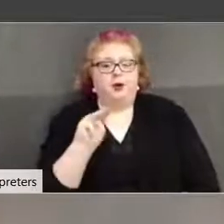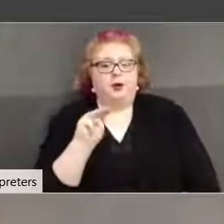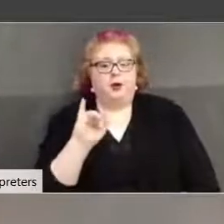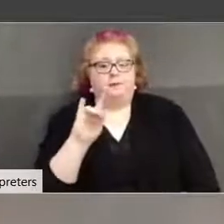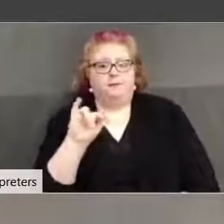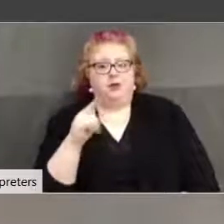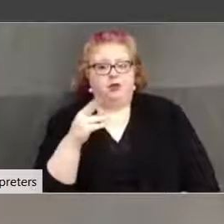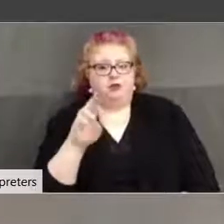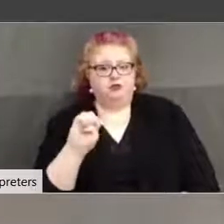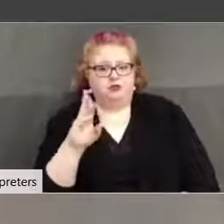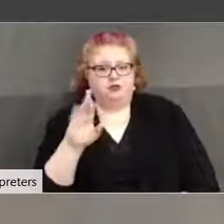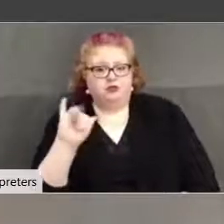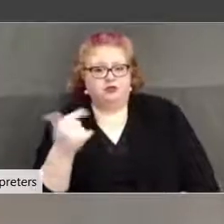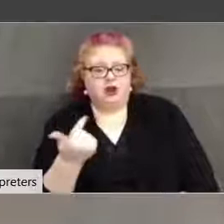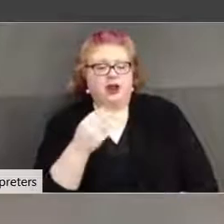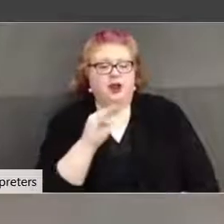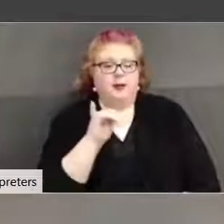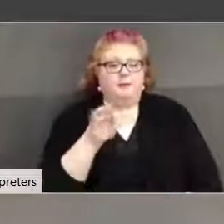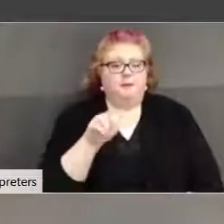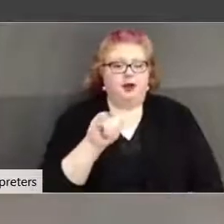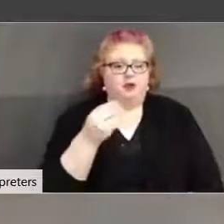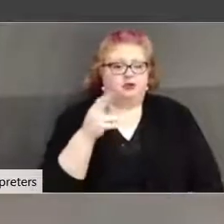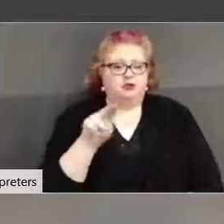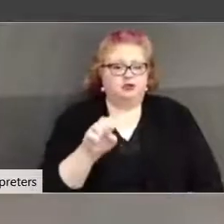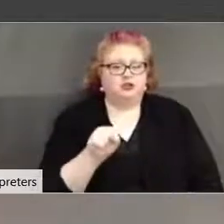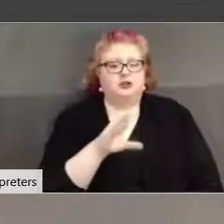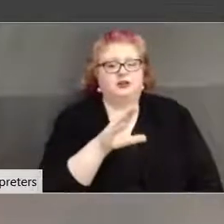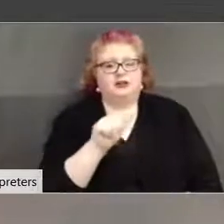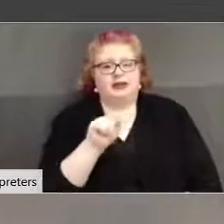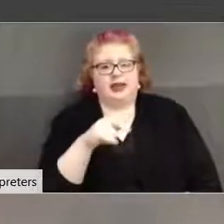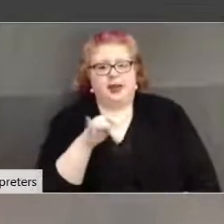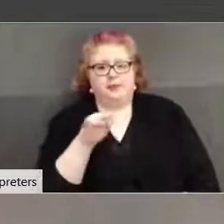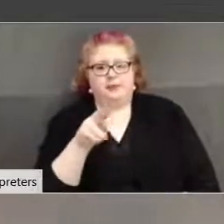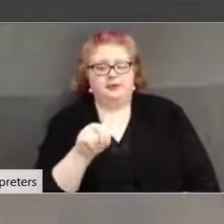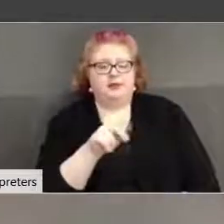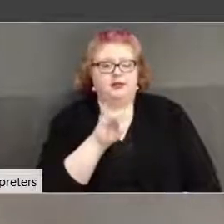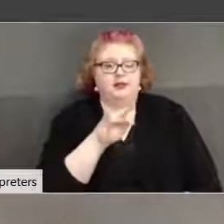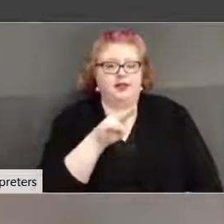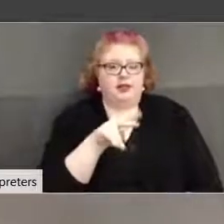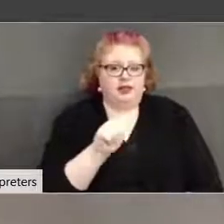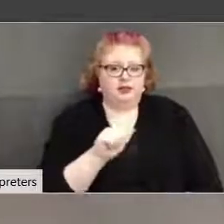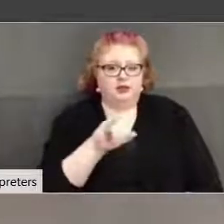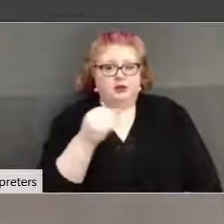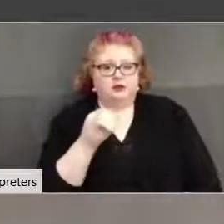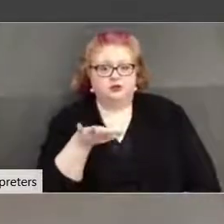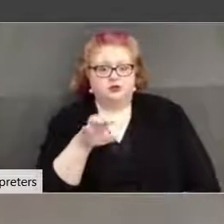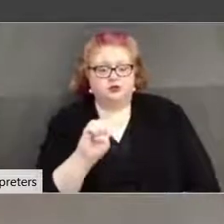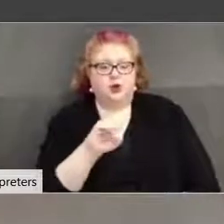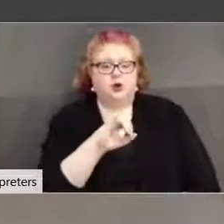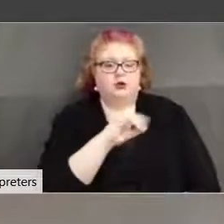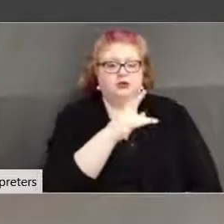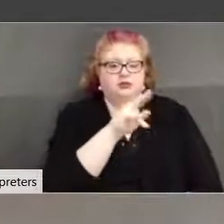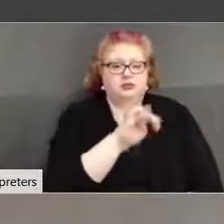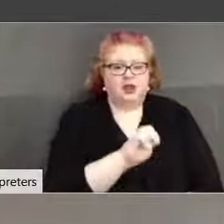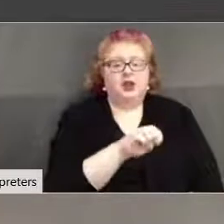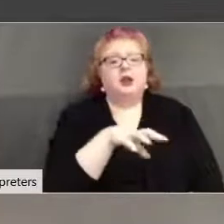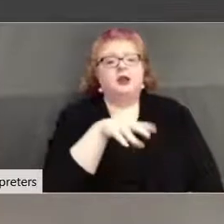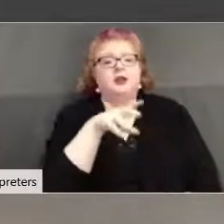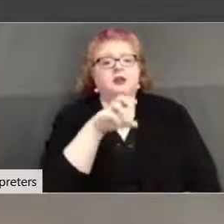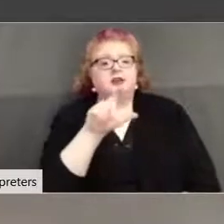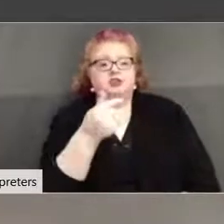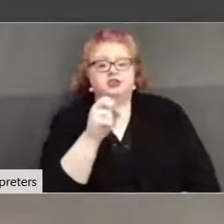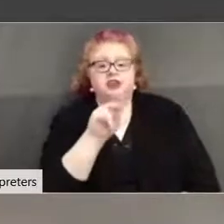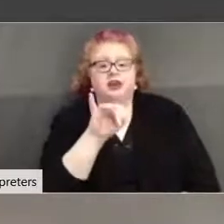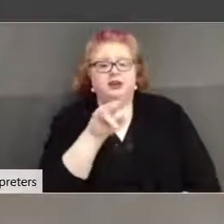Myra Jones, Meredith Catlett, Linda Joyce, Gloria Wilson, Johnny Pugh, Genevieve Stewart, Barbara Graves,